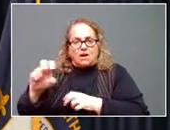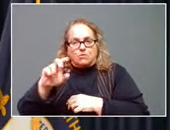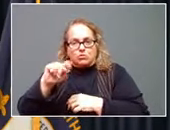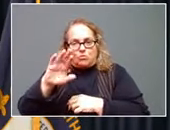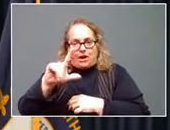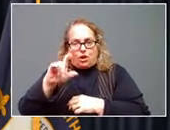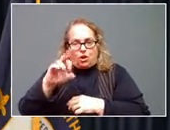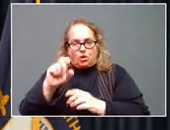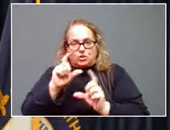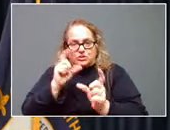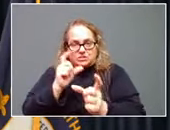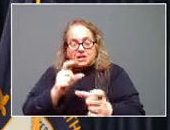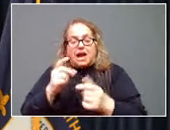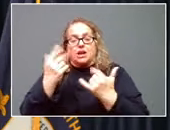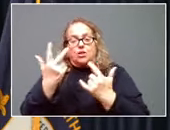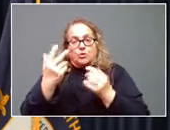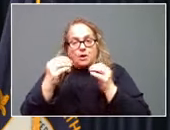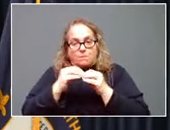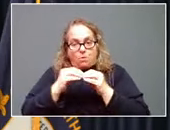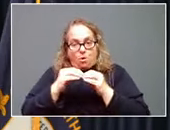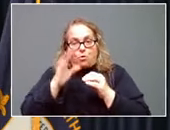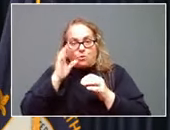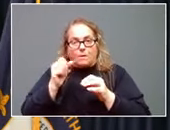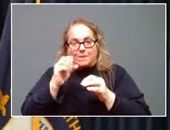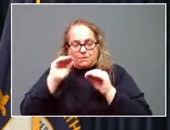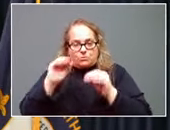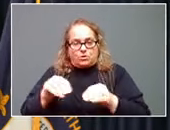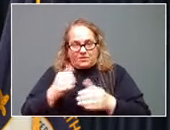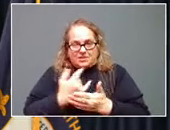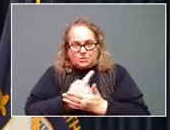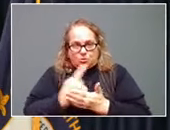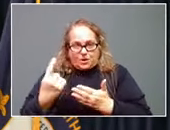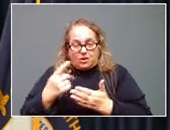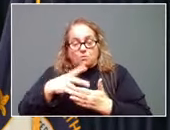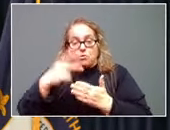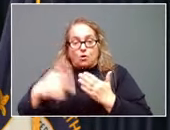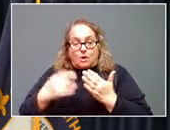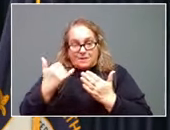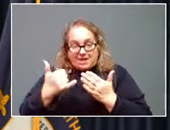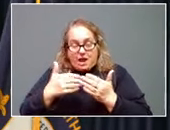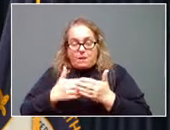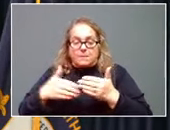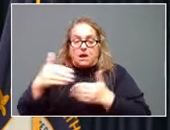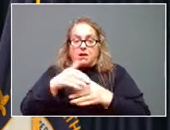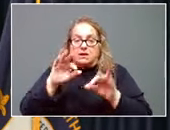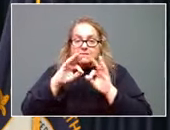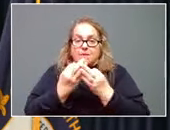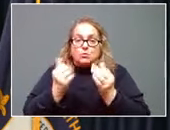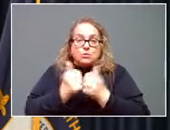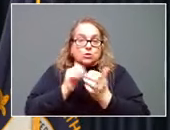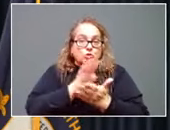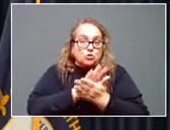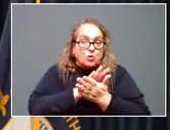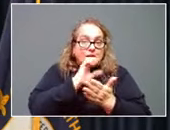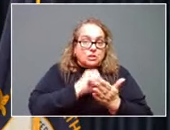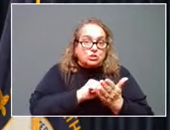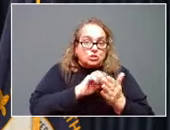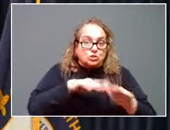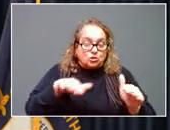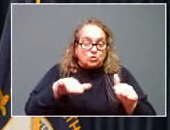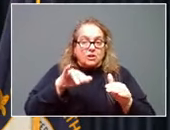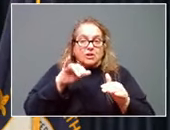to be placed this week. The program is now expanded beyond families with school-aged children who are sheltering outside their counties. Now